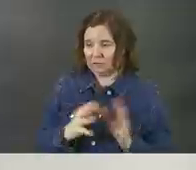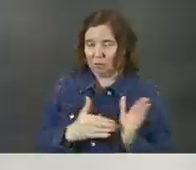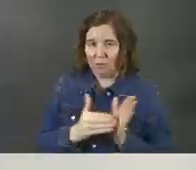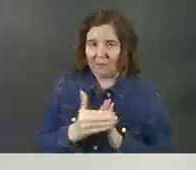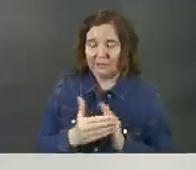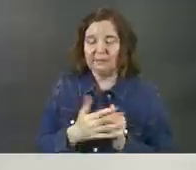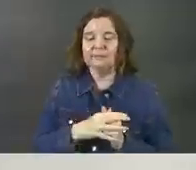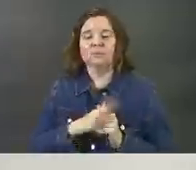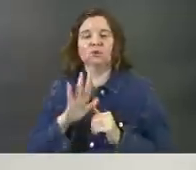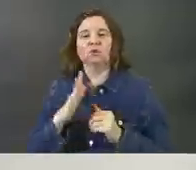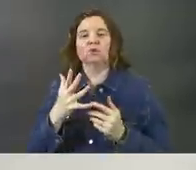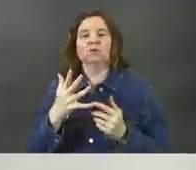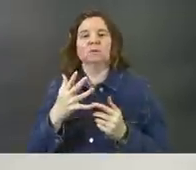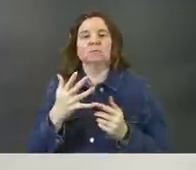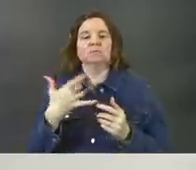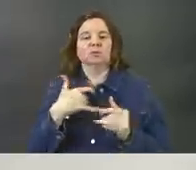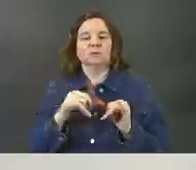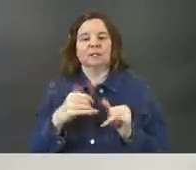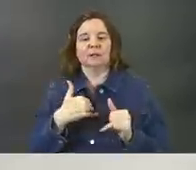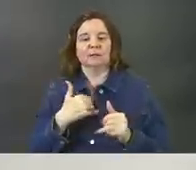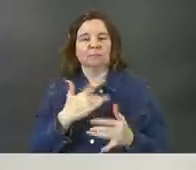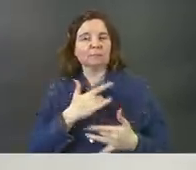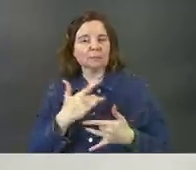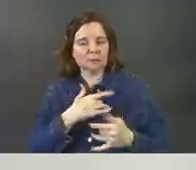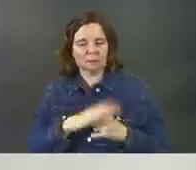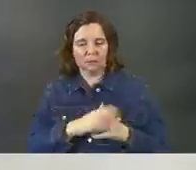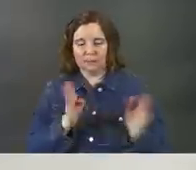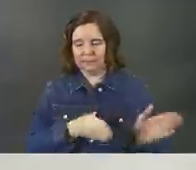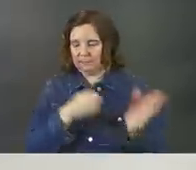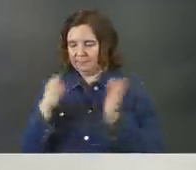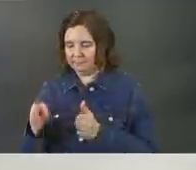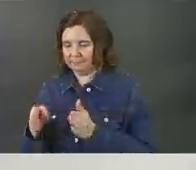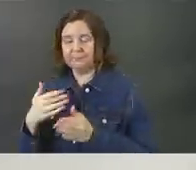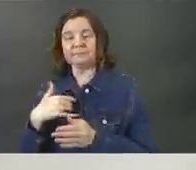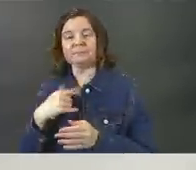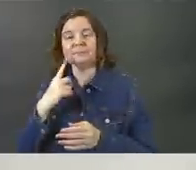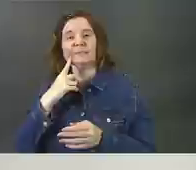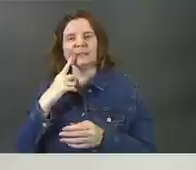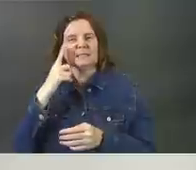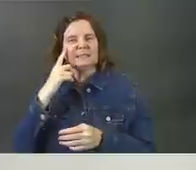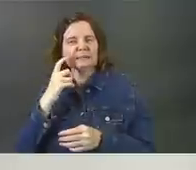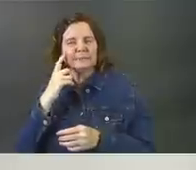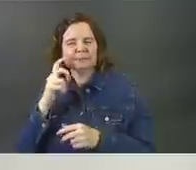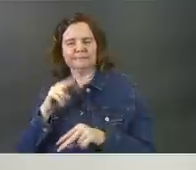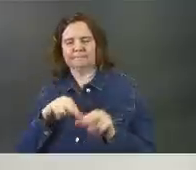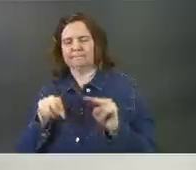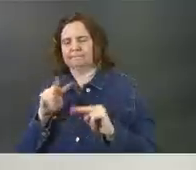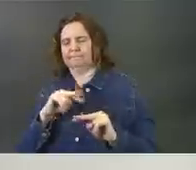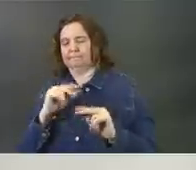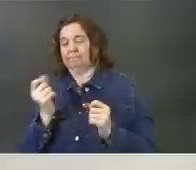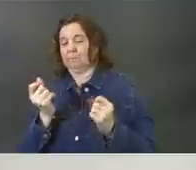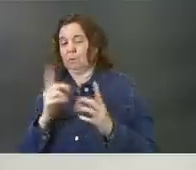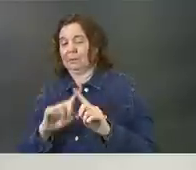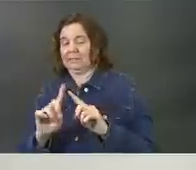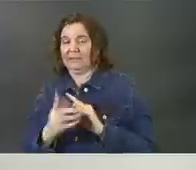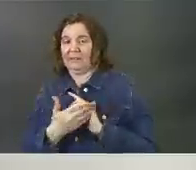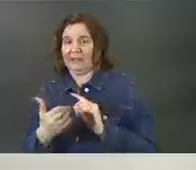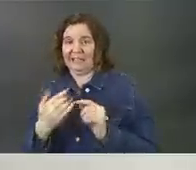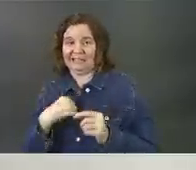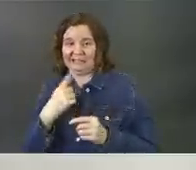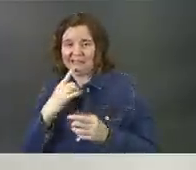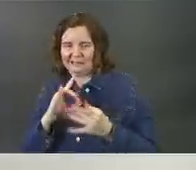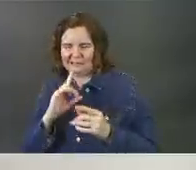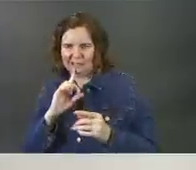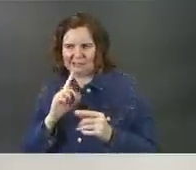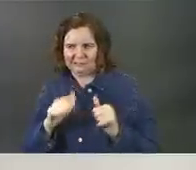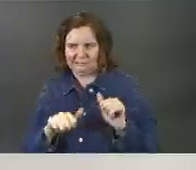much. You still got some concerns. The third group of you is suspicious. There have been so many different things said, and